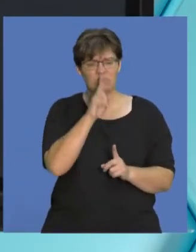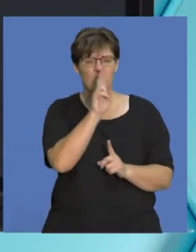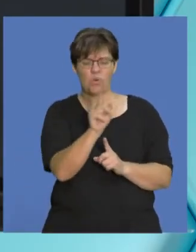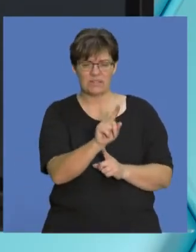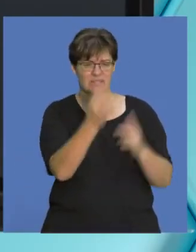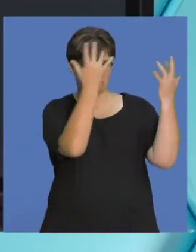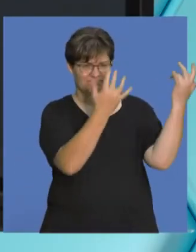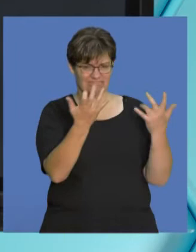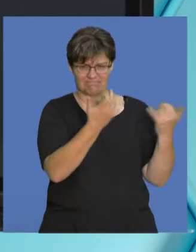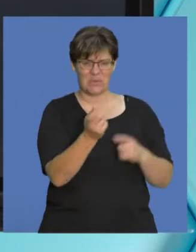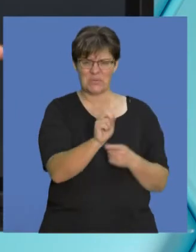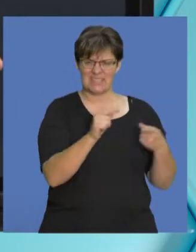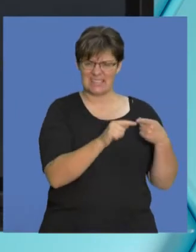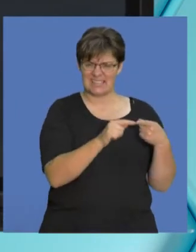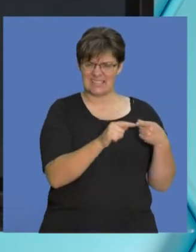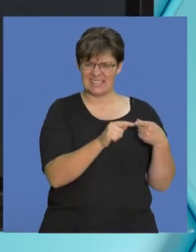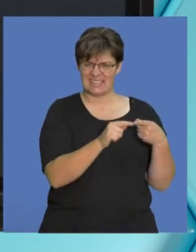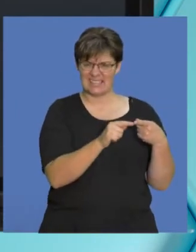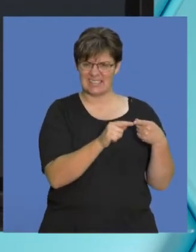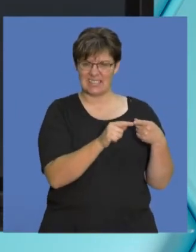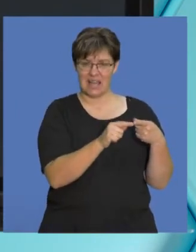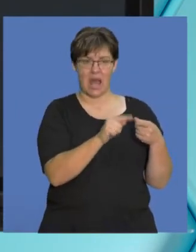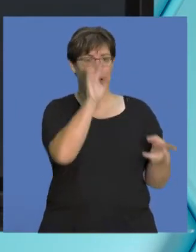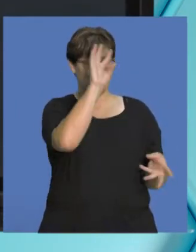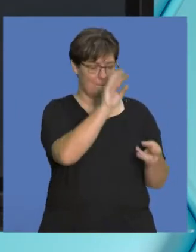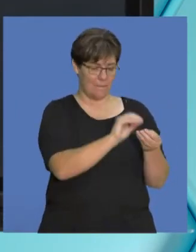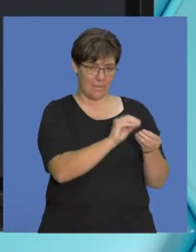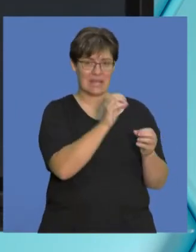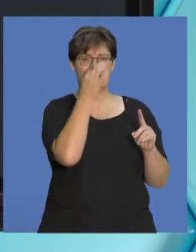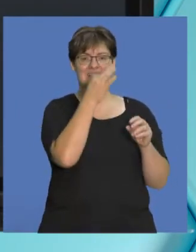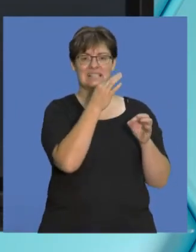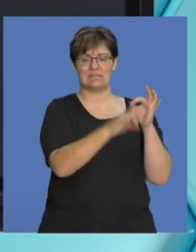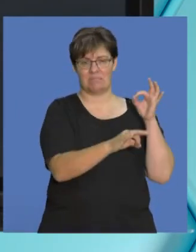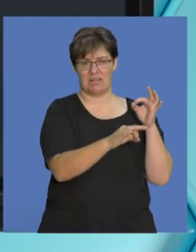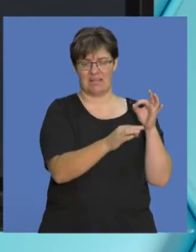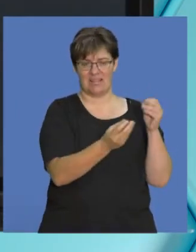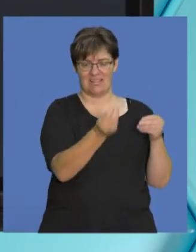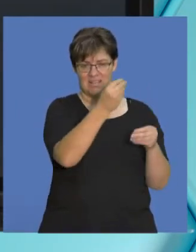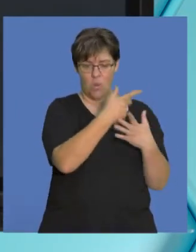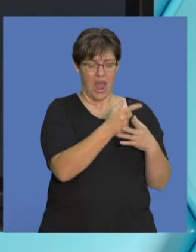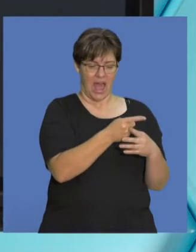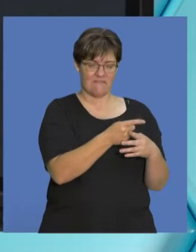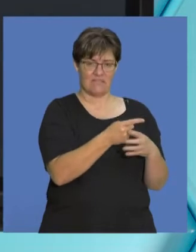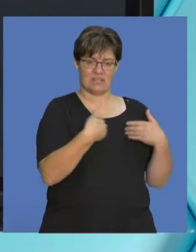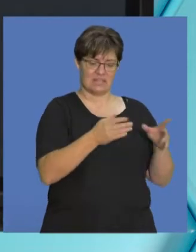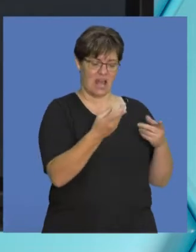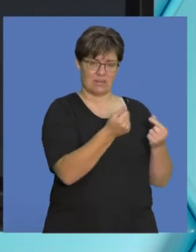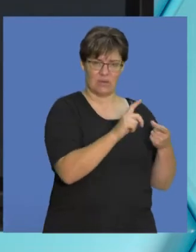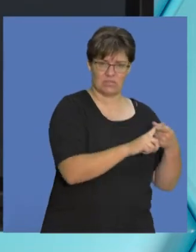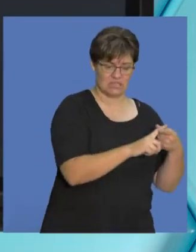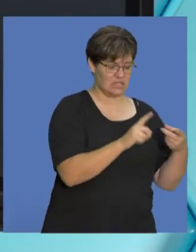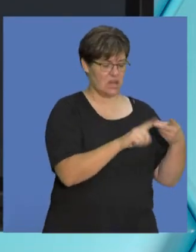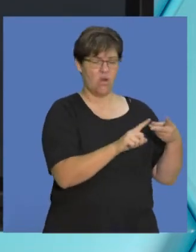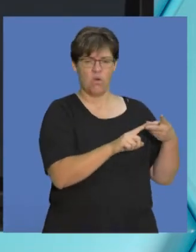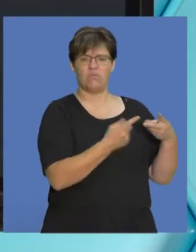calculate the accumulated amount given the principal amount. We've also looked at how to calculate how